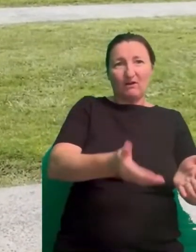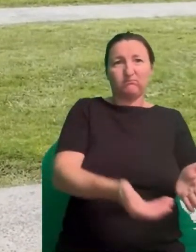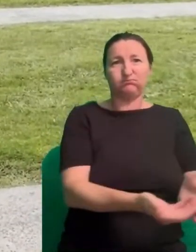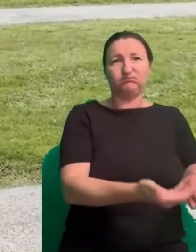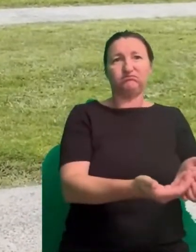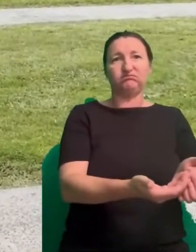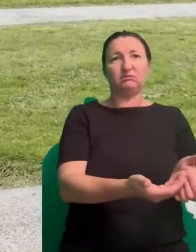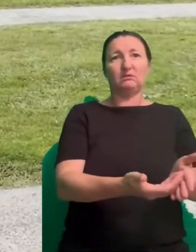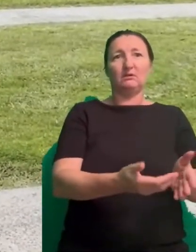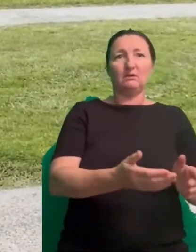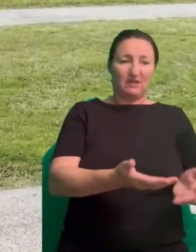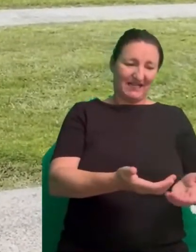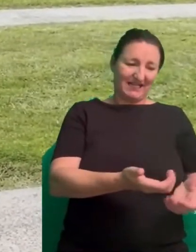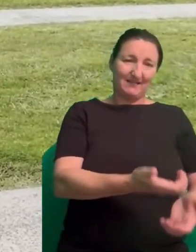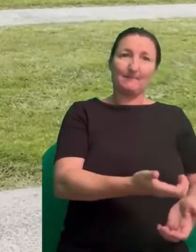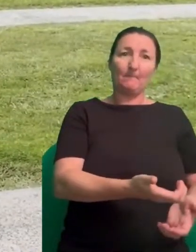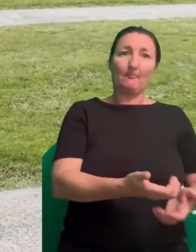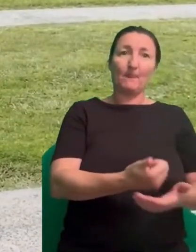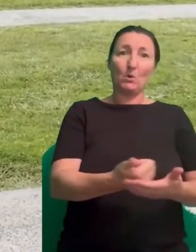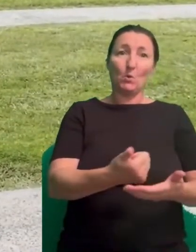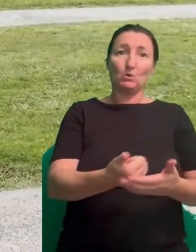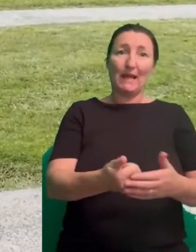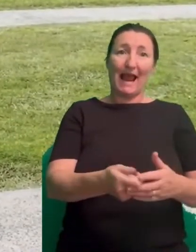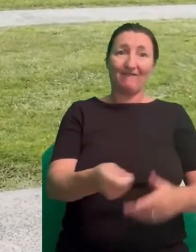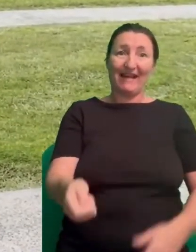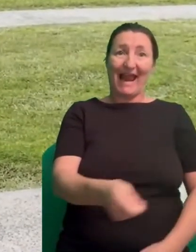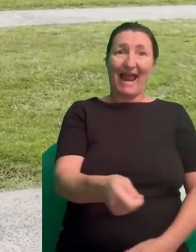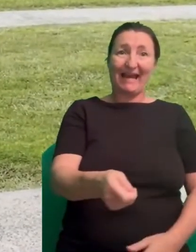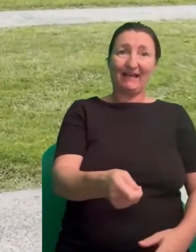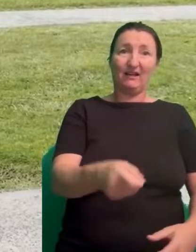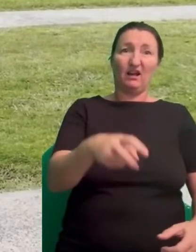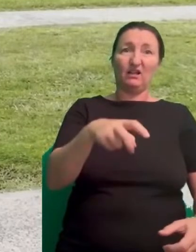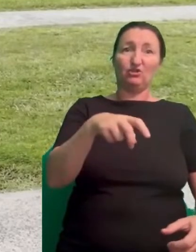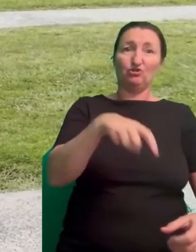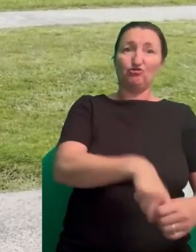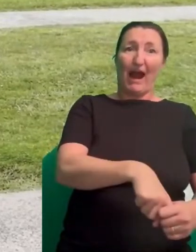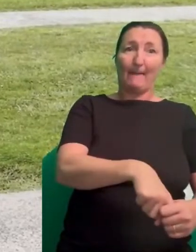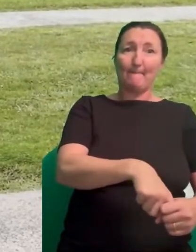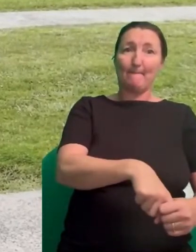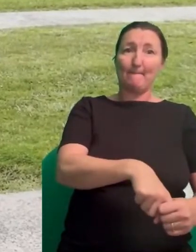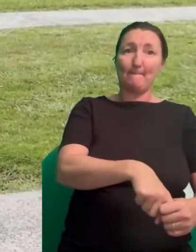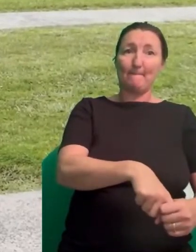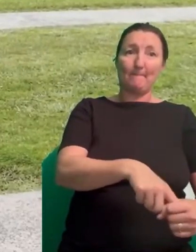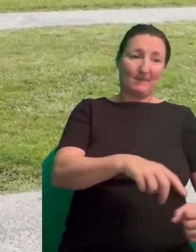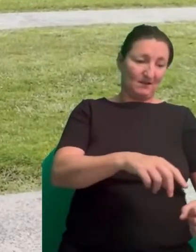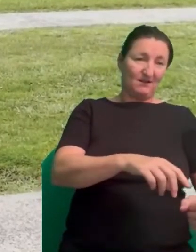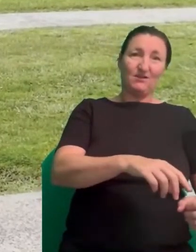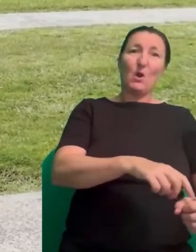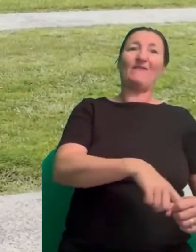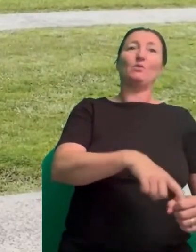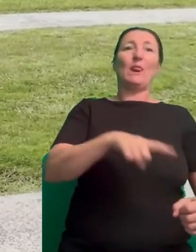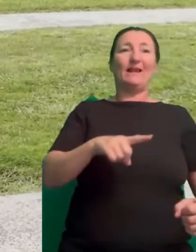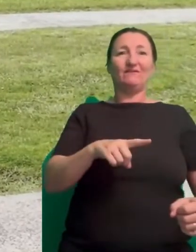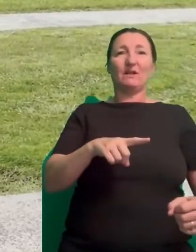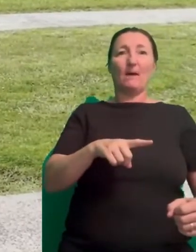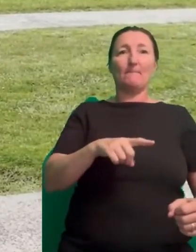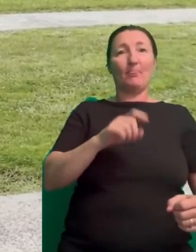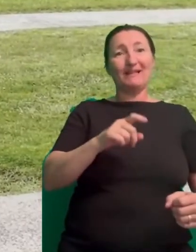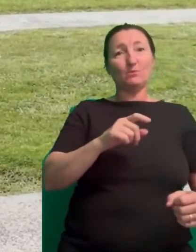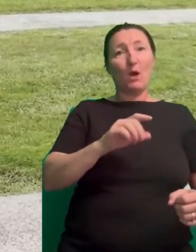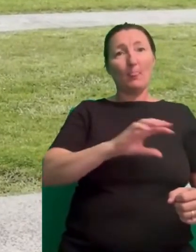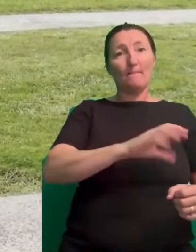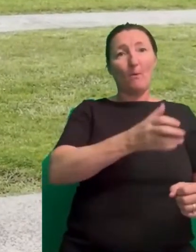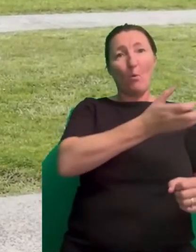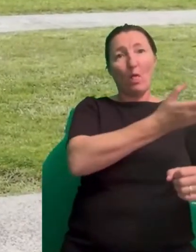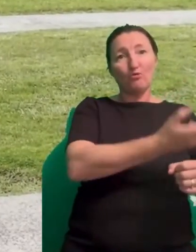than the footpath. A lot of cane tips get stuck here. They hit it, they'd be stuck. You'd have to lift them up. This one, you hit it and